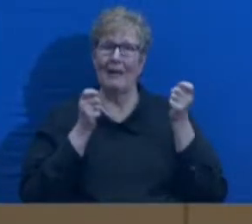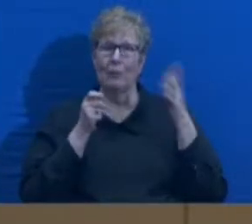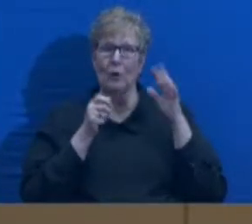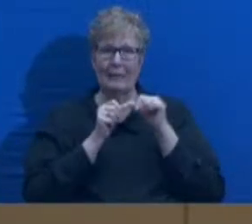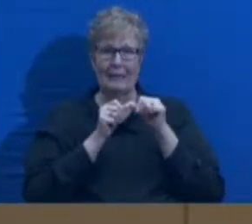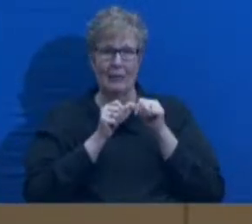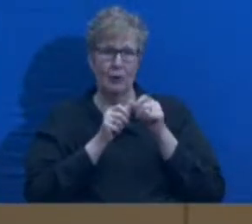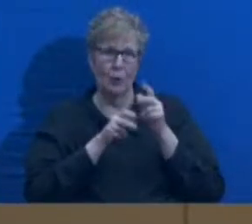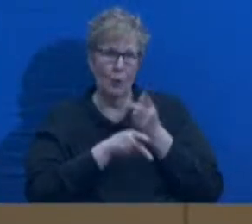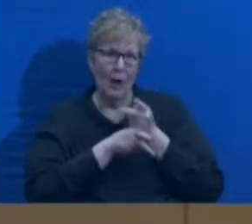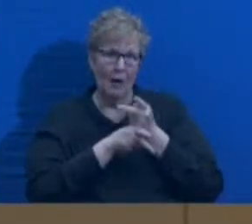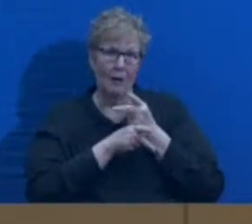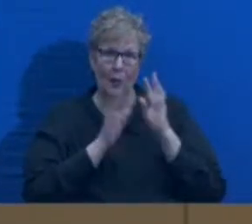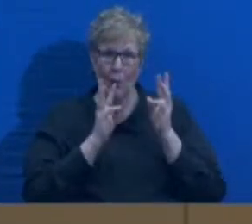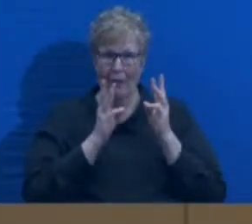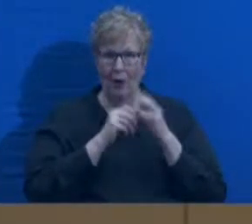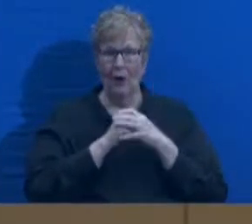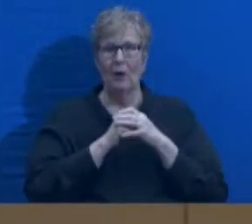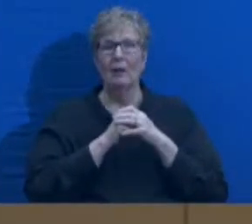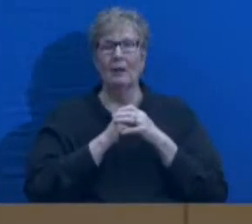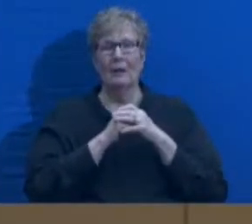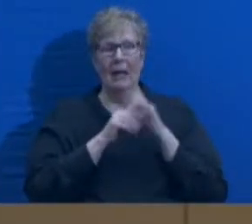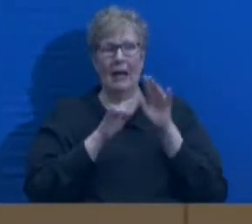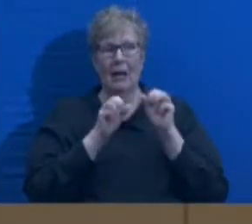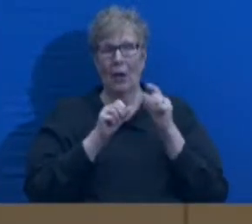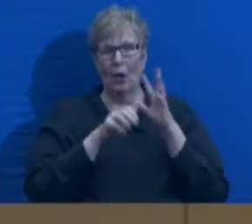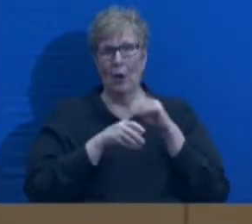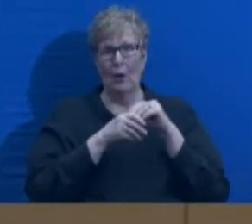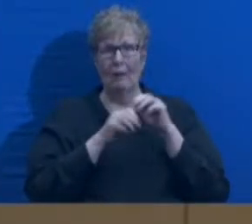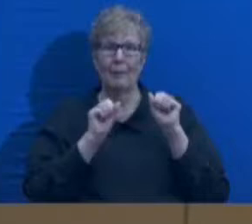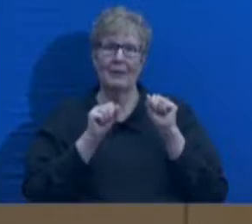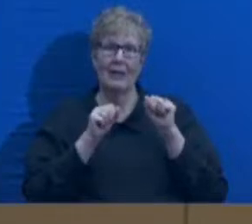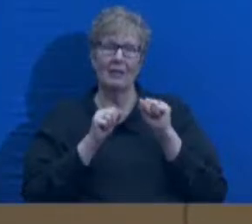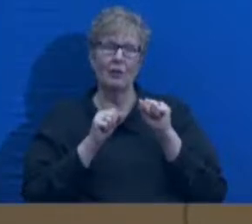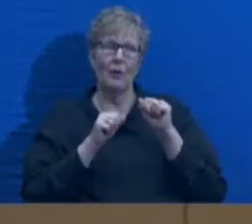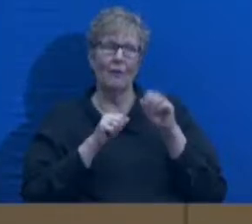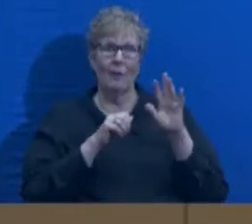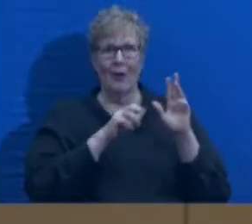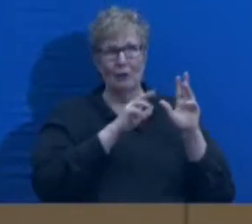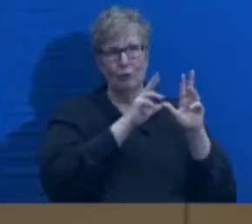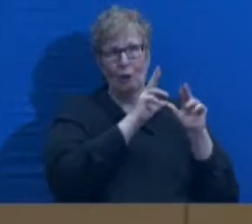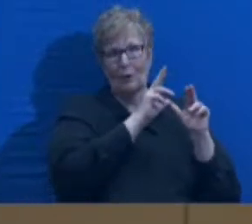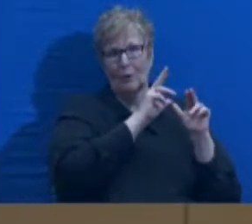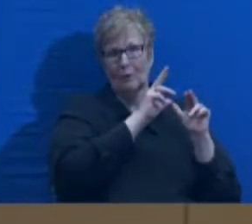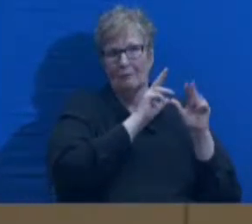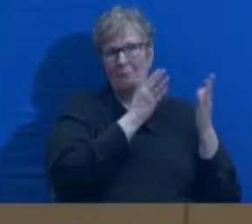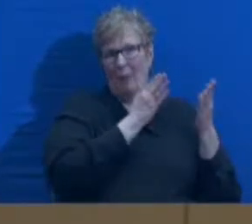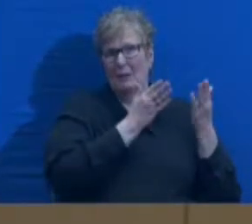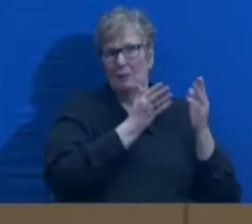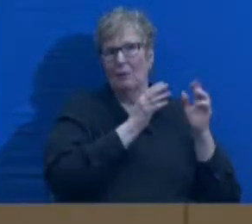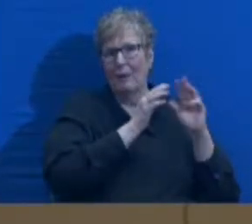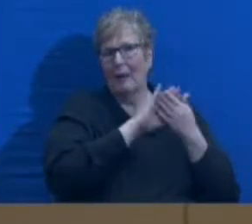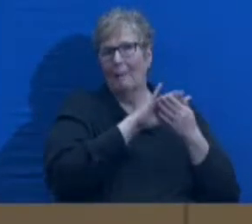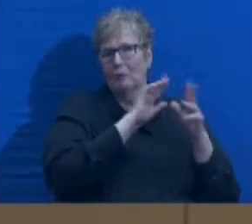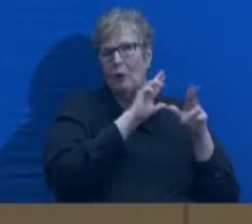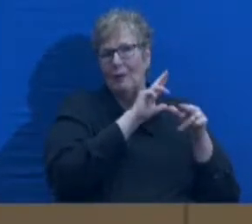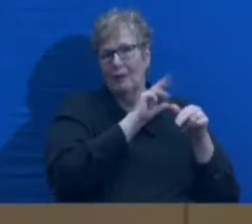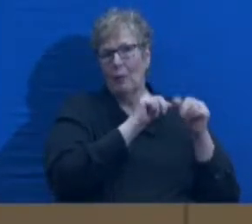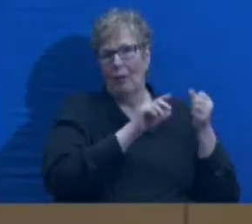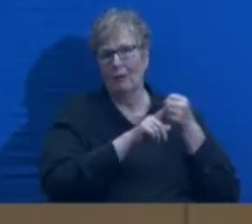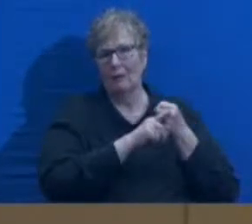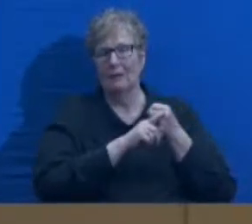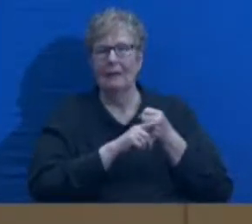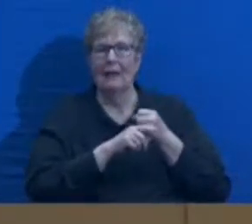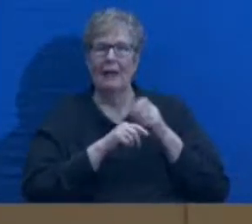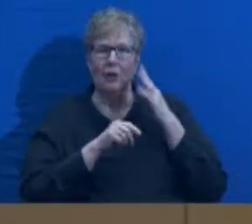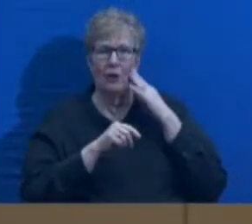the weather, we talked about that already, including the potential effects of the tropical storms. As the Atlantic hurricane season runs through